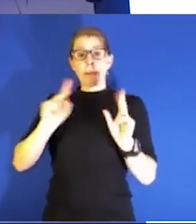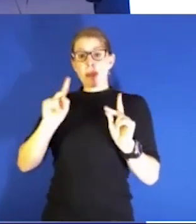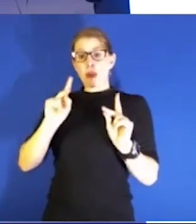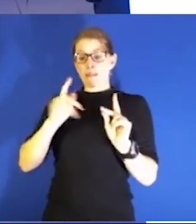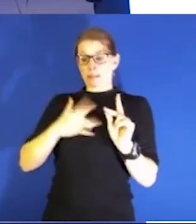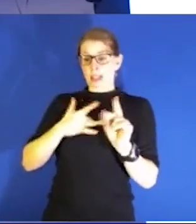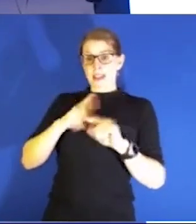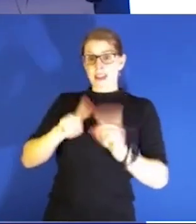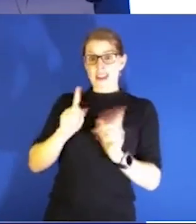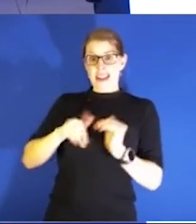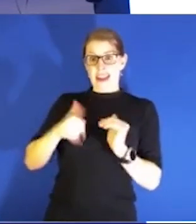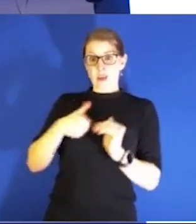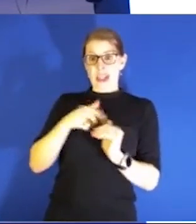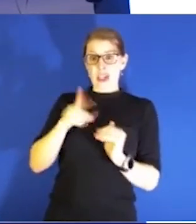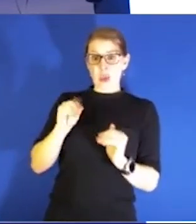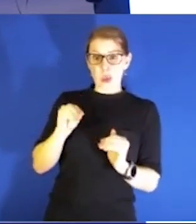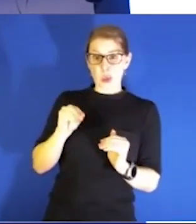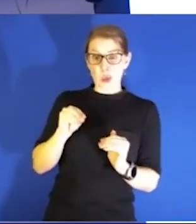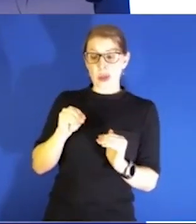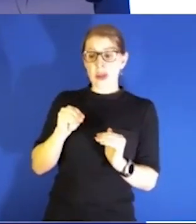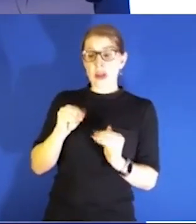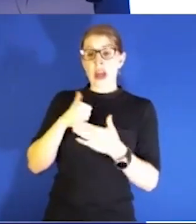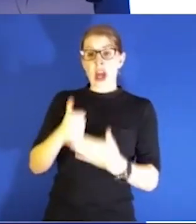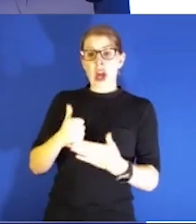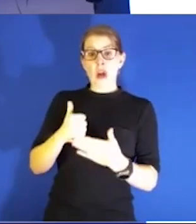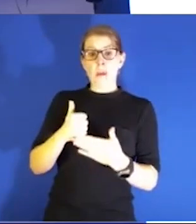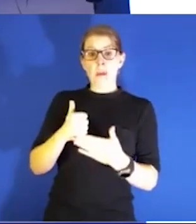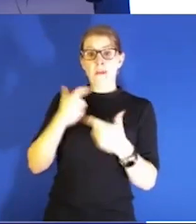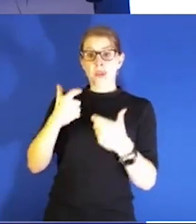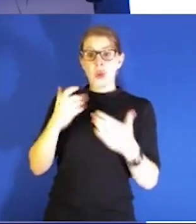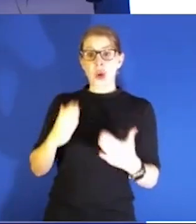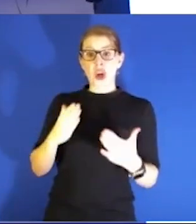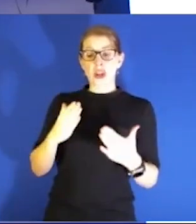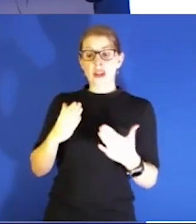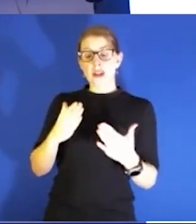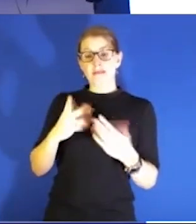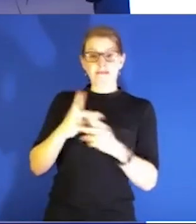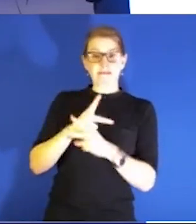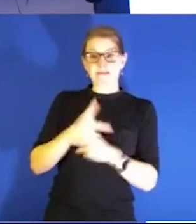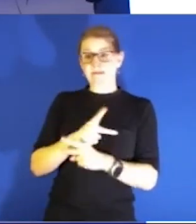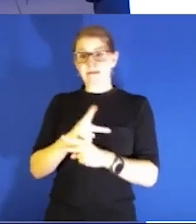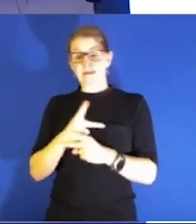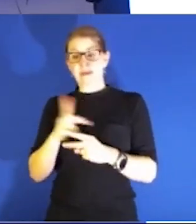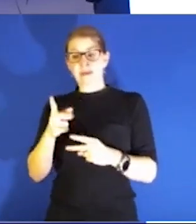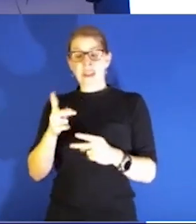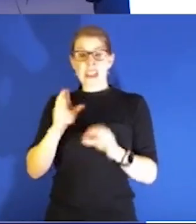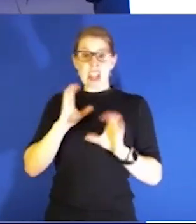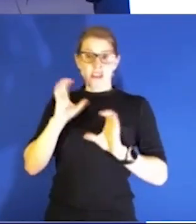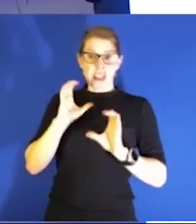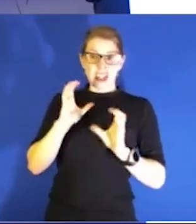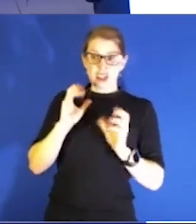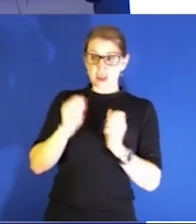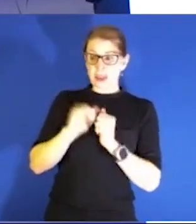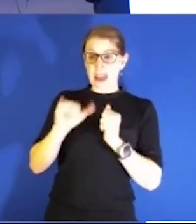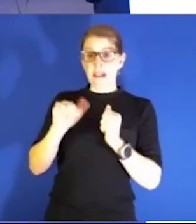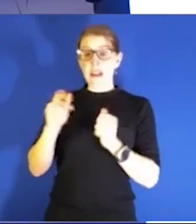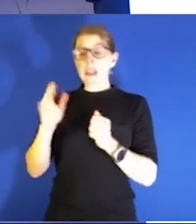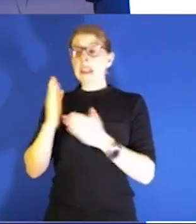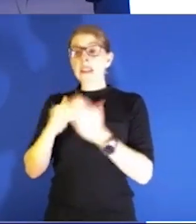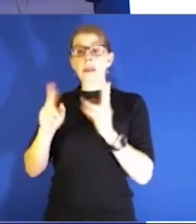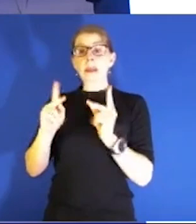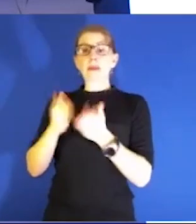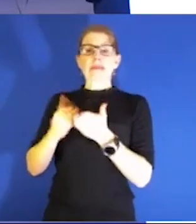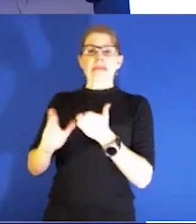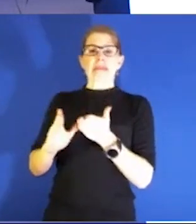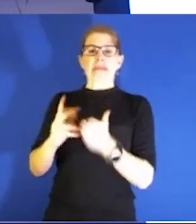help our viewers navigate those conversations. But for people who feel like getting a vaccine and so on and so forth. How